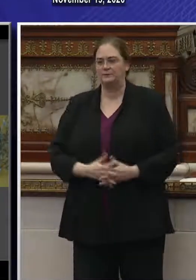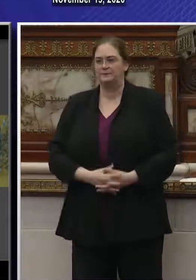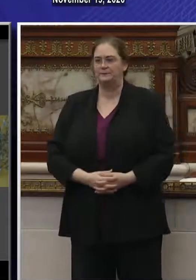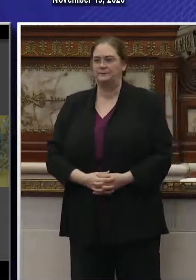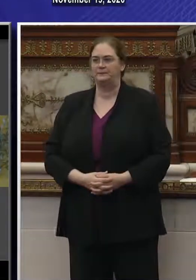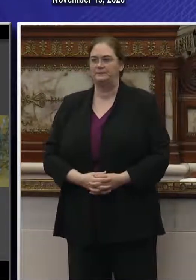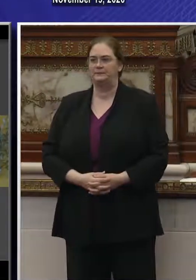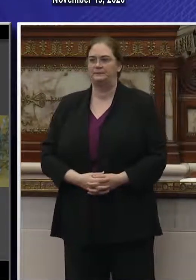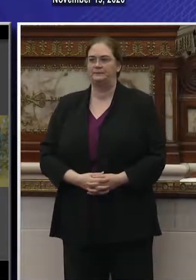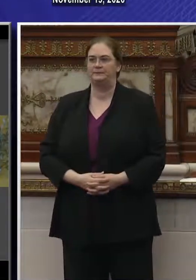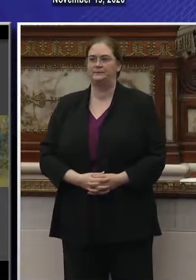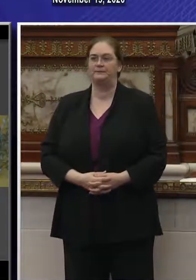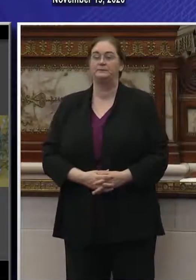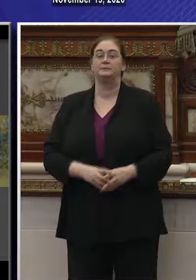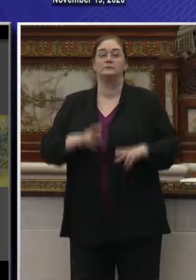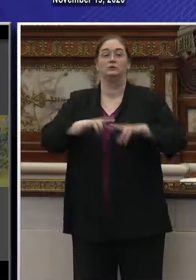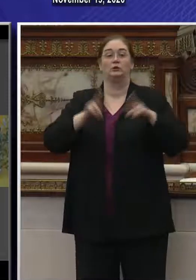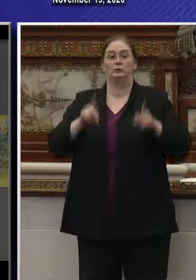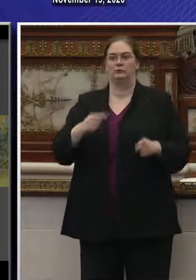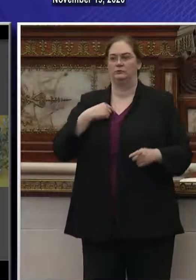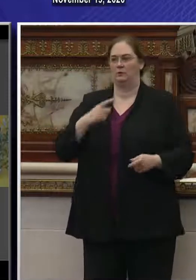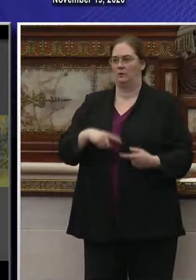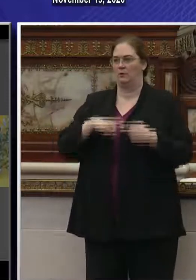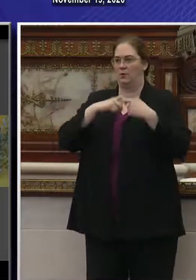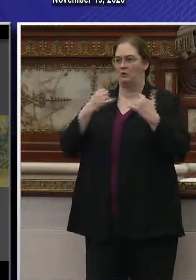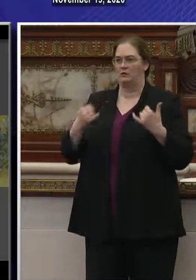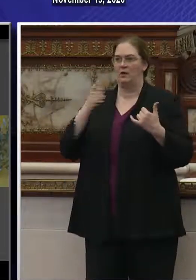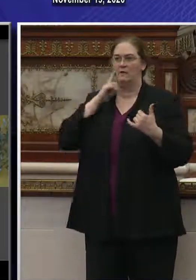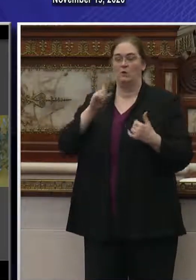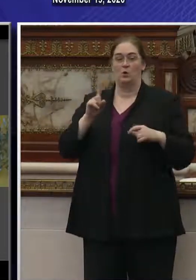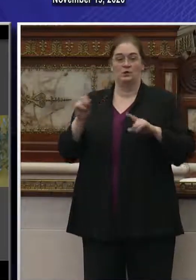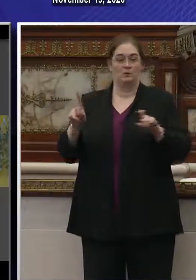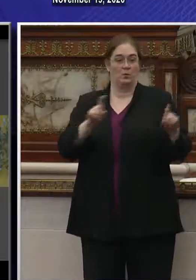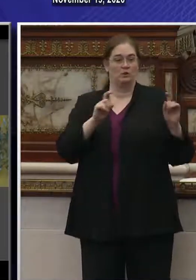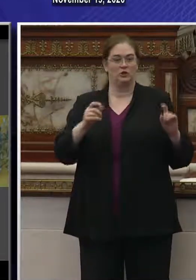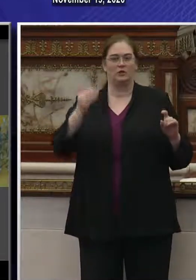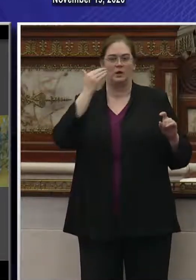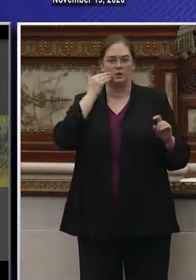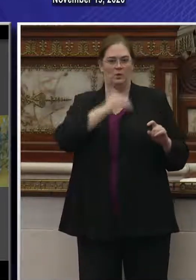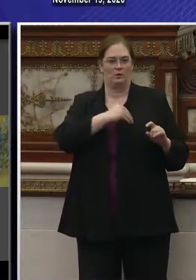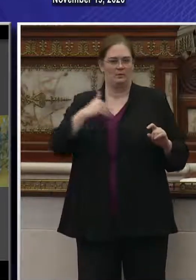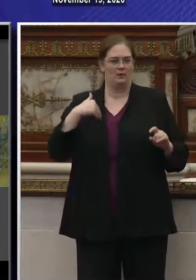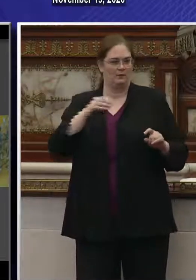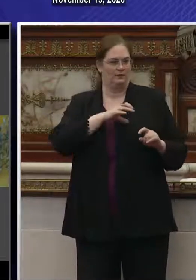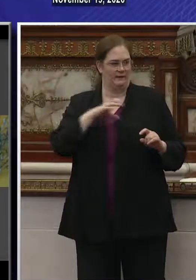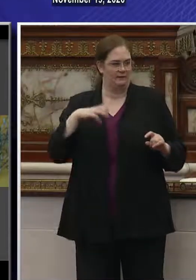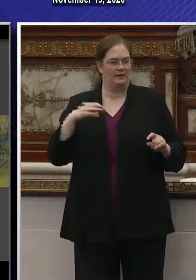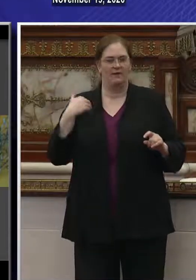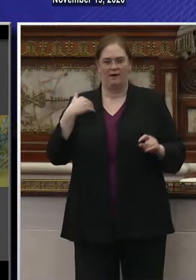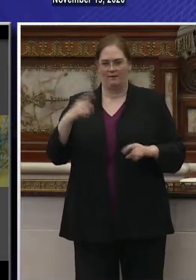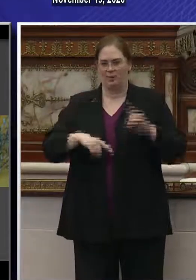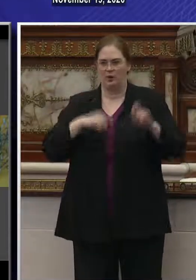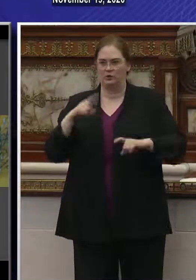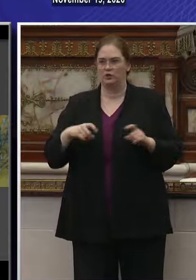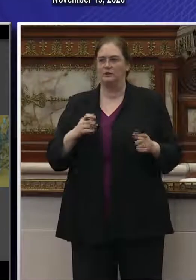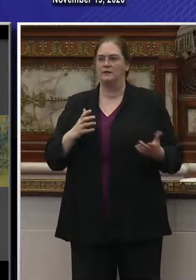Thank you so much. I'm going to pause right here for some questions. I know that members of the committee have